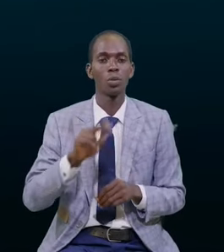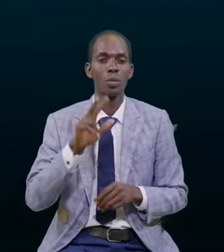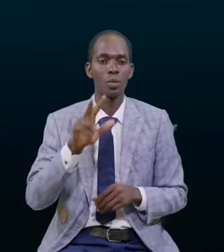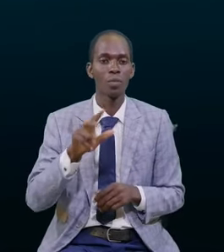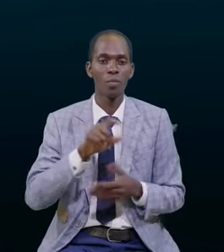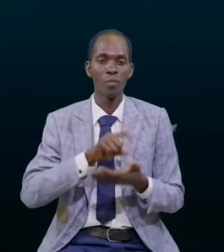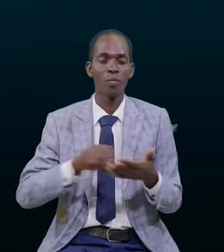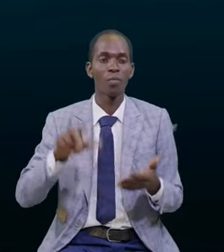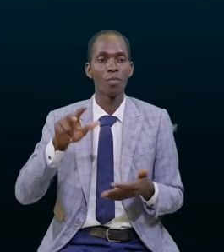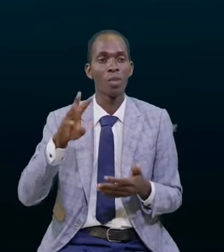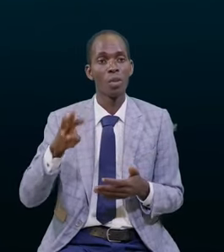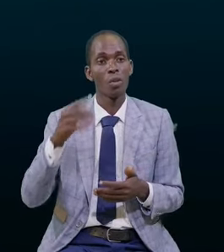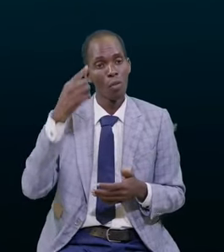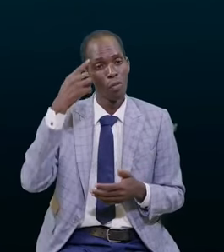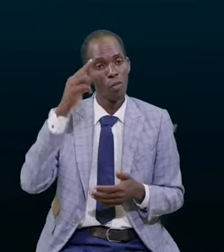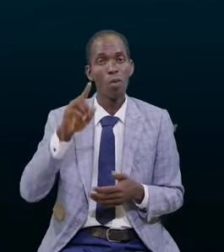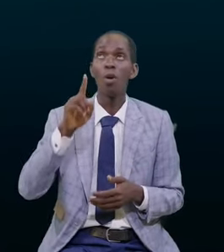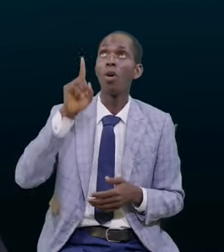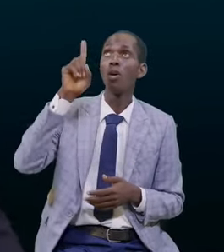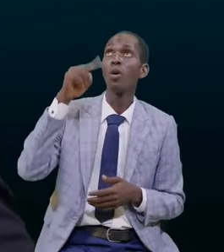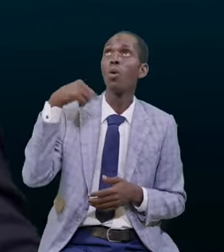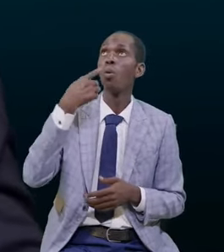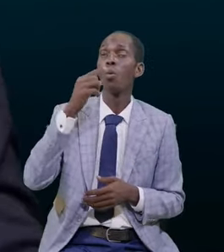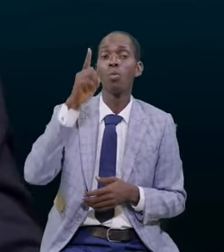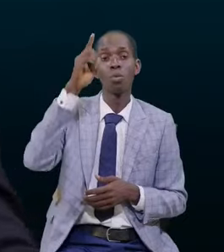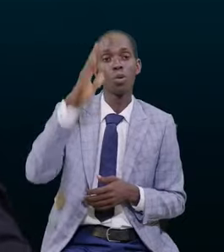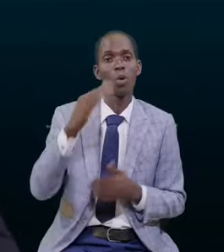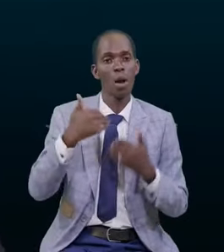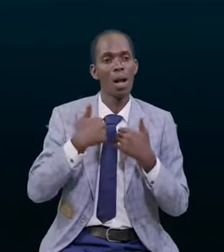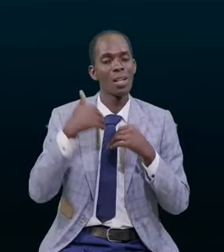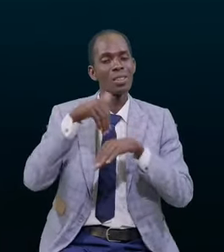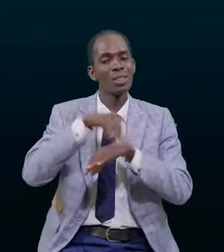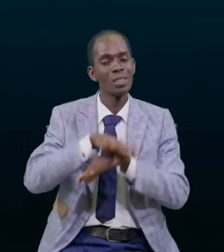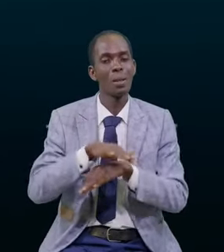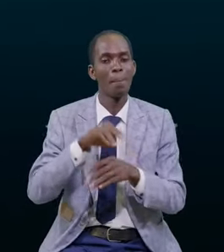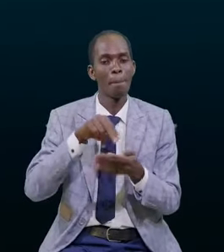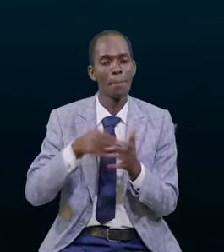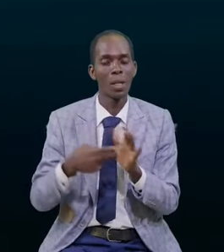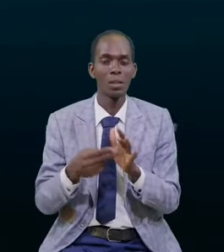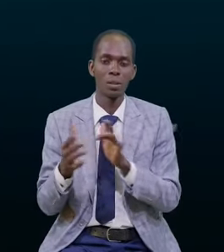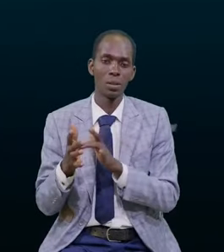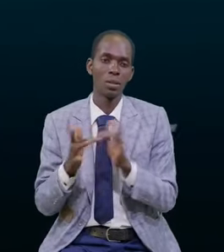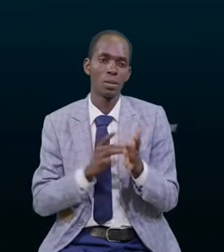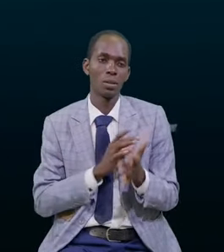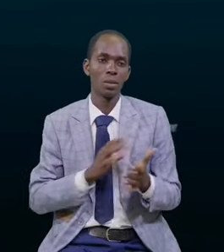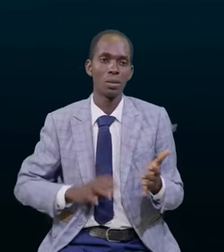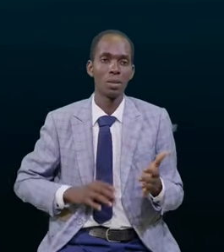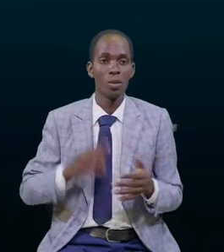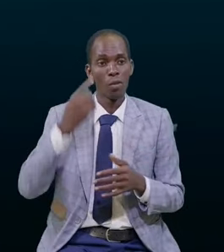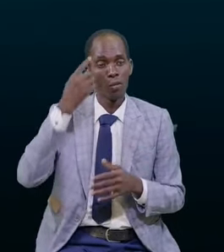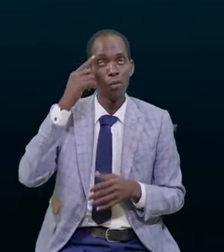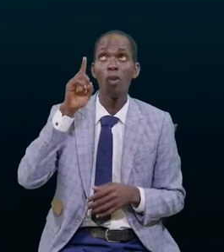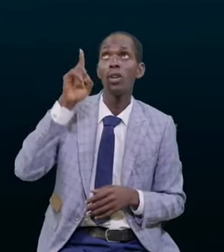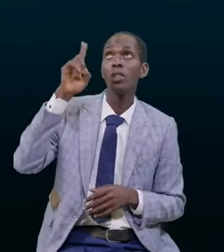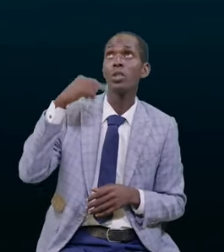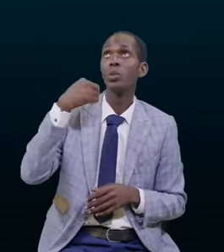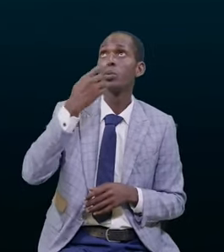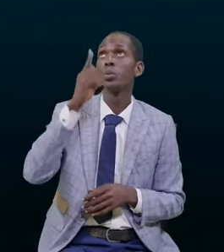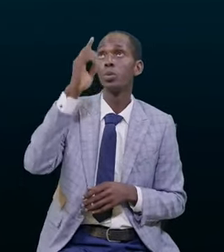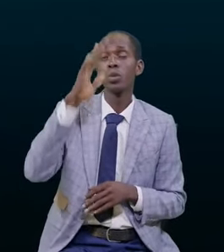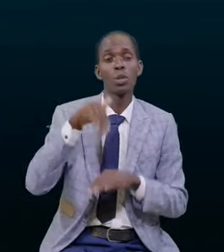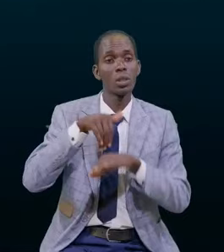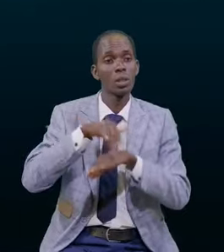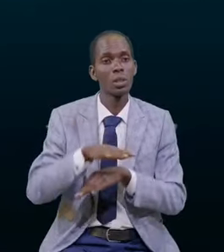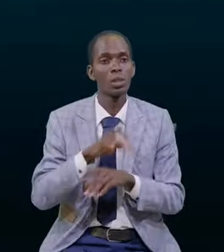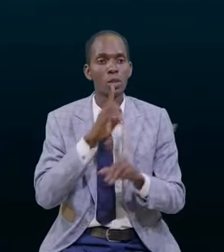him whom God has sent that's referring to Jesus Christ for him who go whom God has sent speaketh the words of